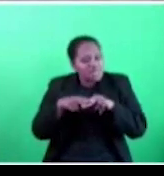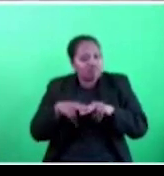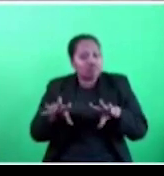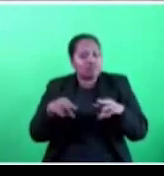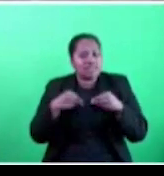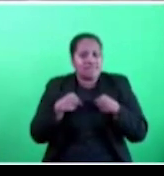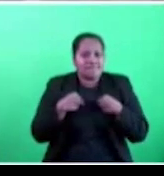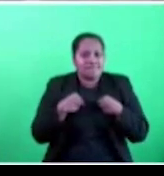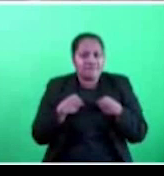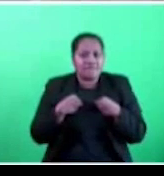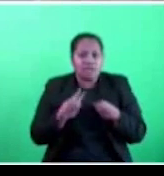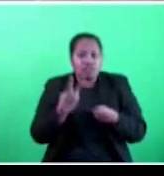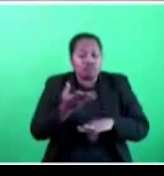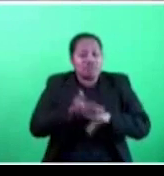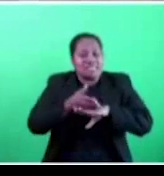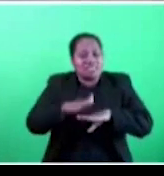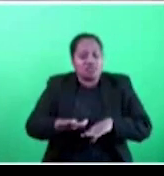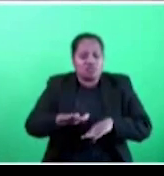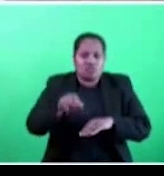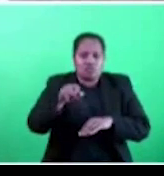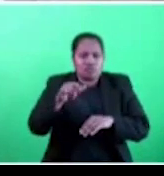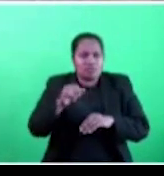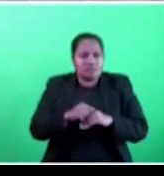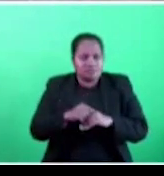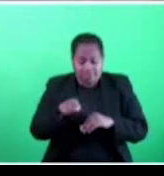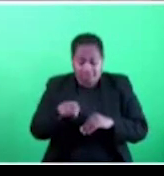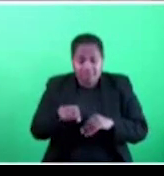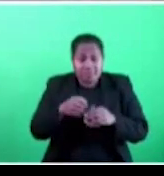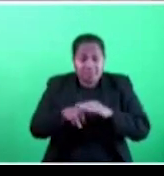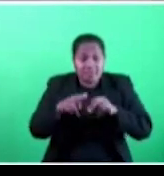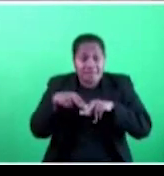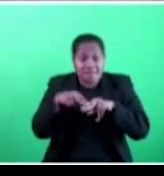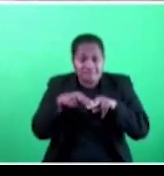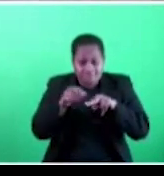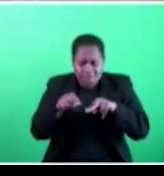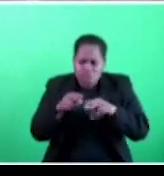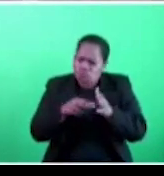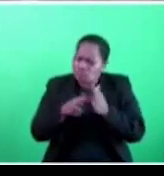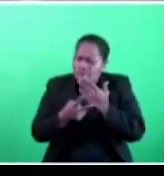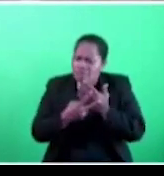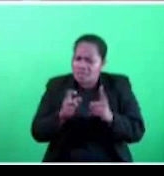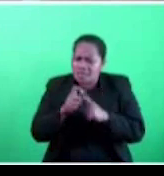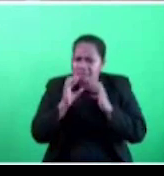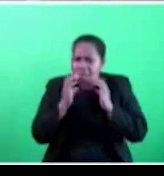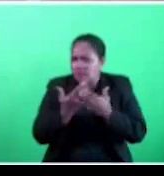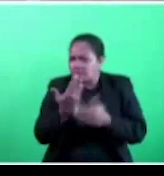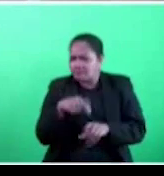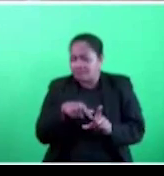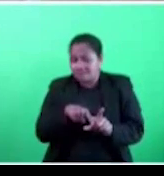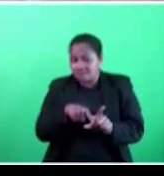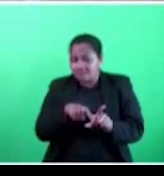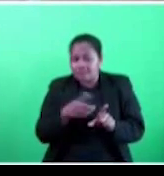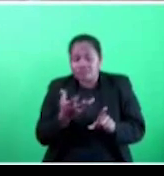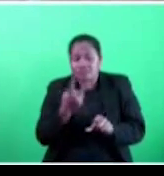two brand new A350s into the Fiji Airways fleet in November and December, respectively, last year. The